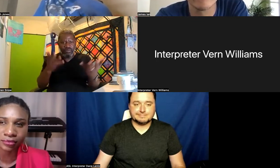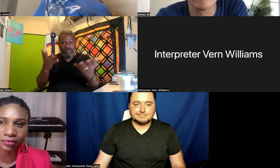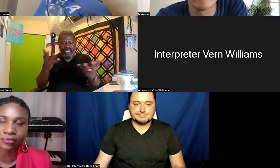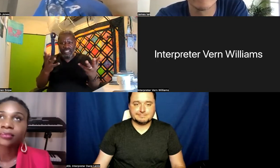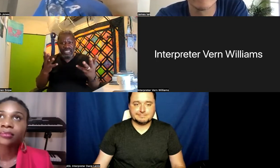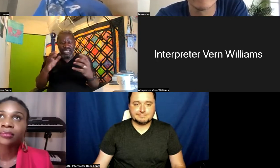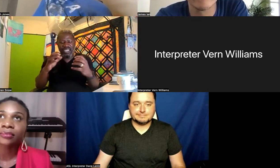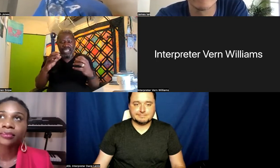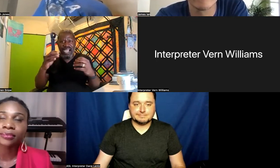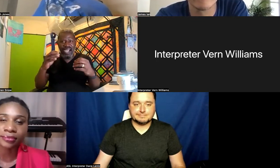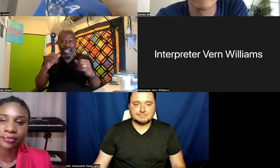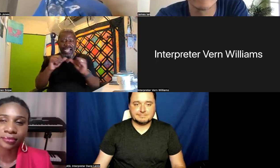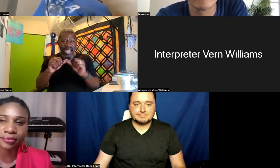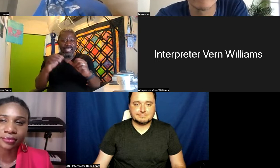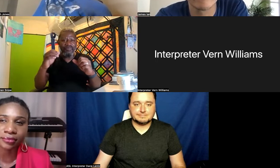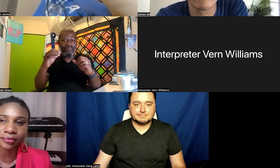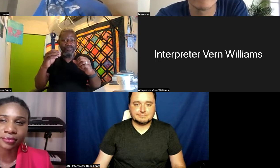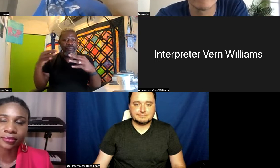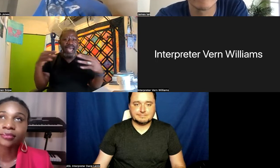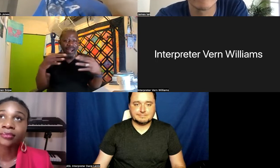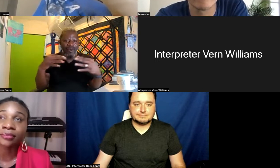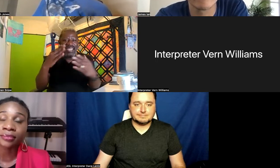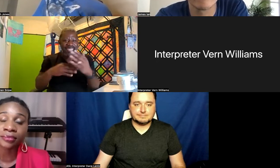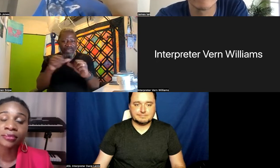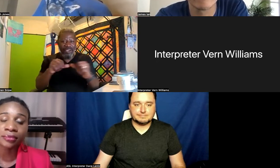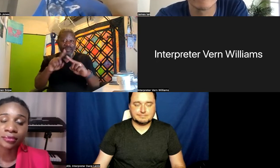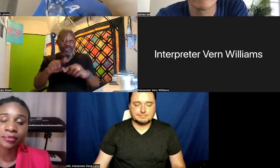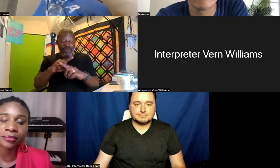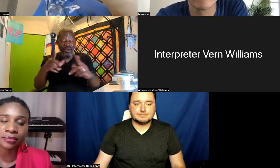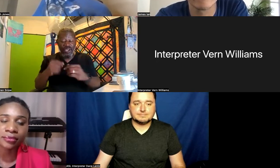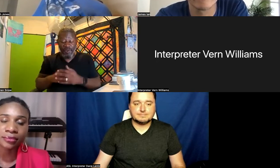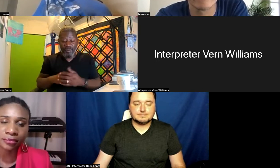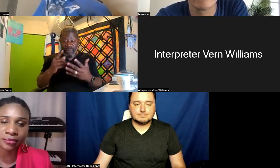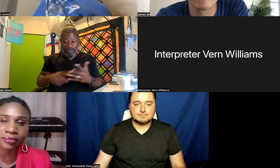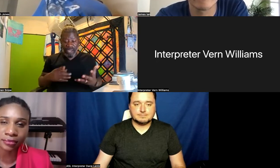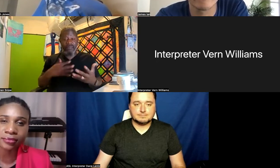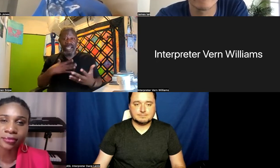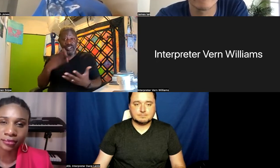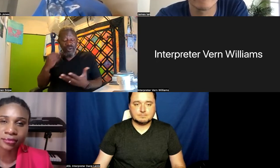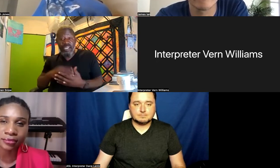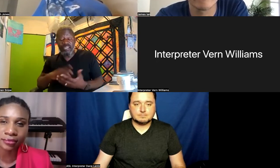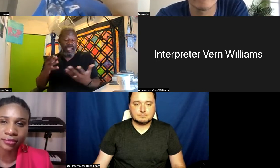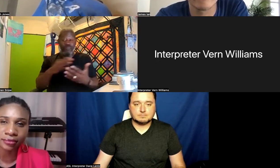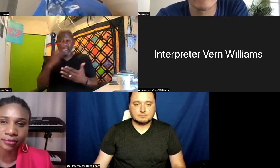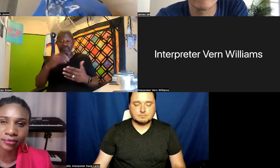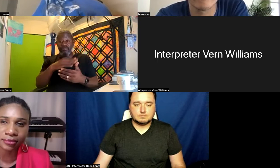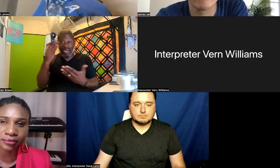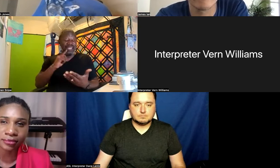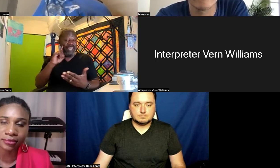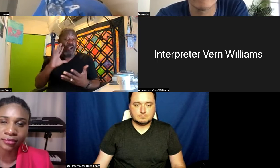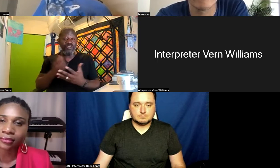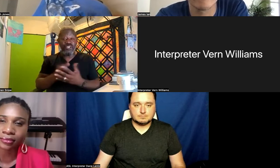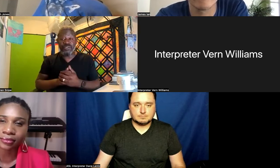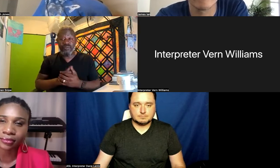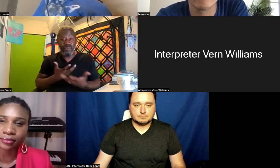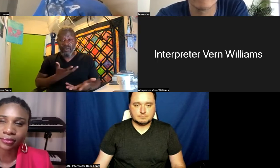people, it's a constant battle in some areas, depending on where you go. But my story is about bringing Black